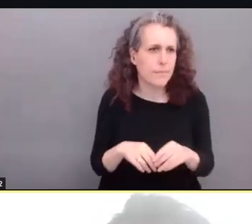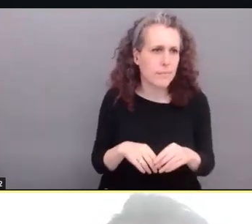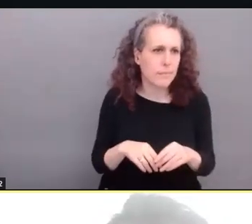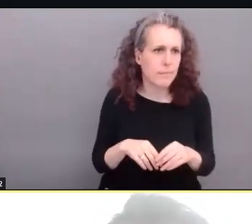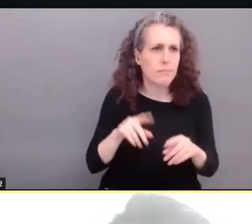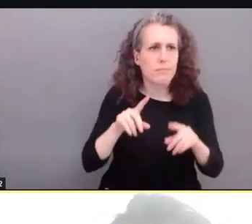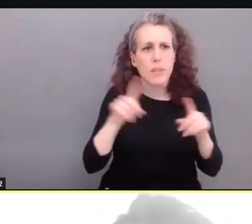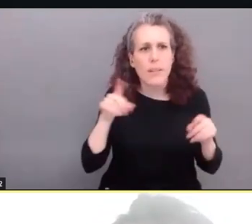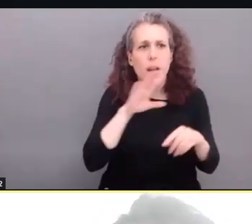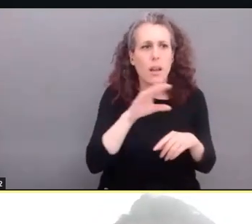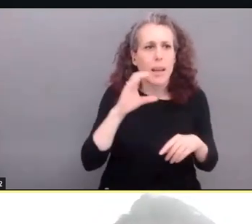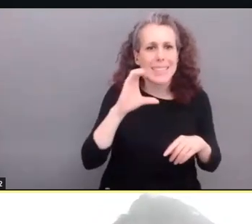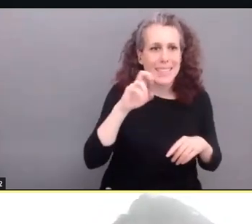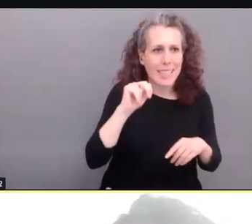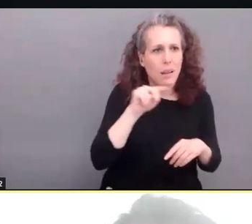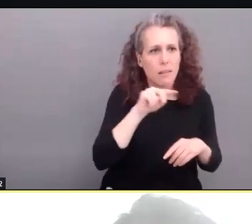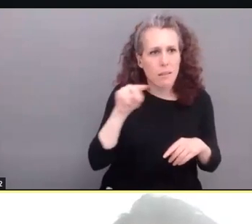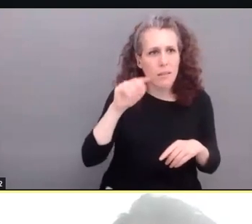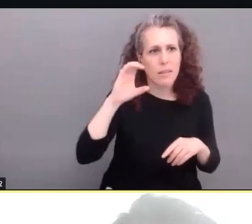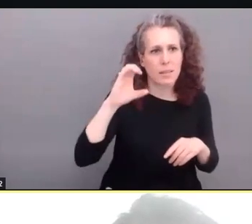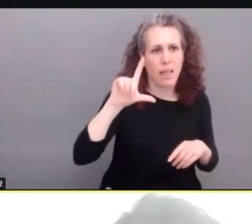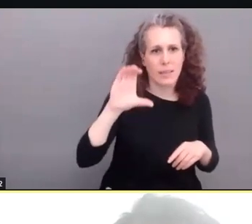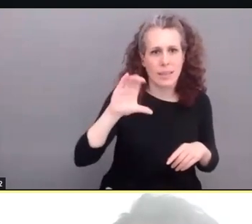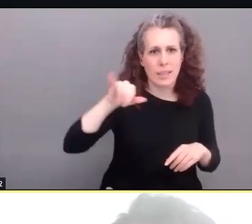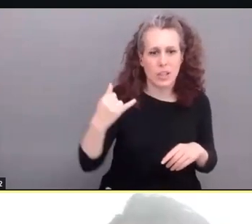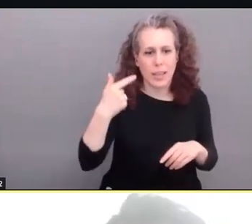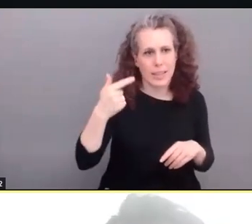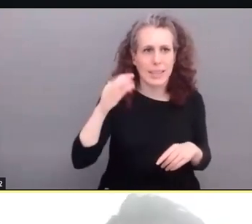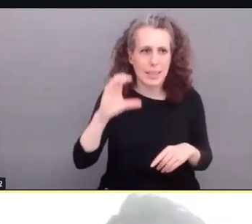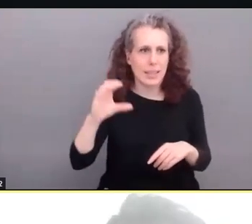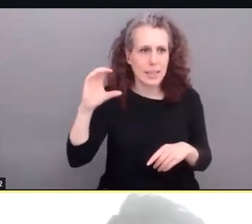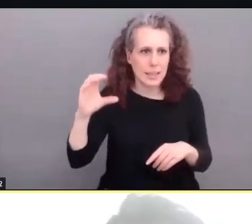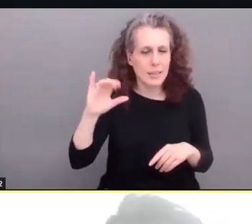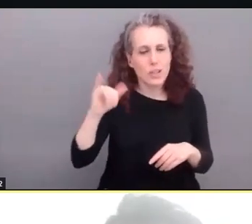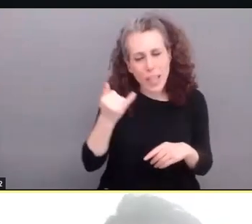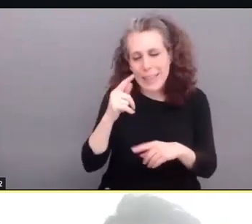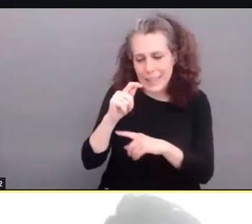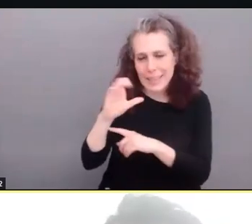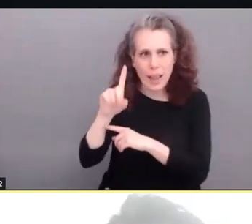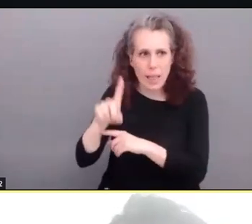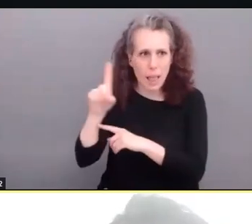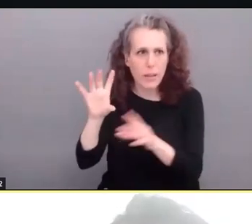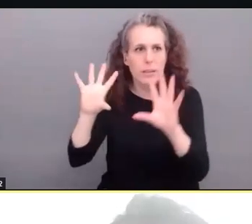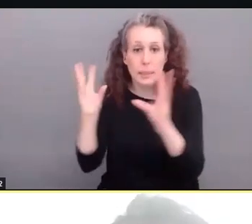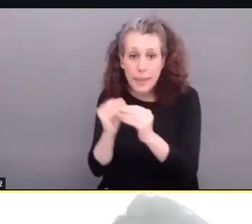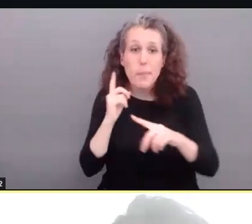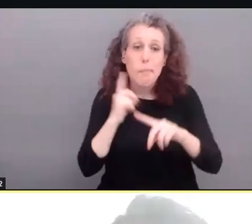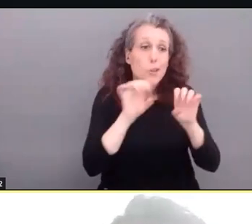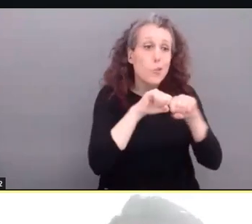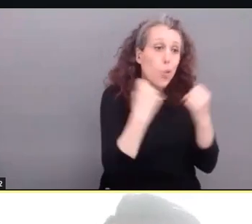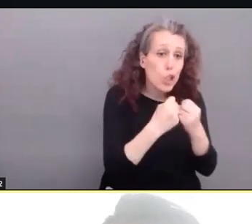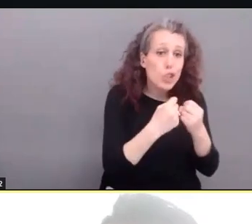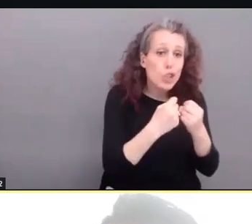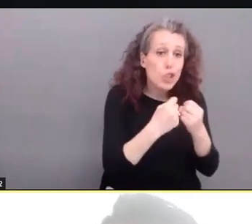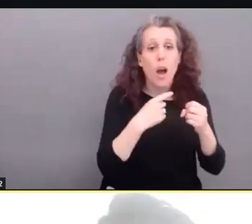Technical Committee that is drafting the standard. We also participated in different workshops that were held over the